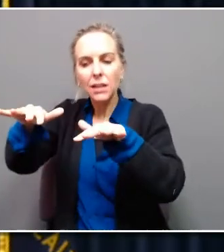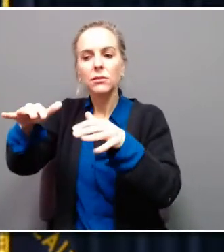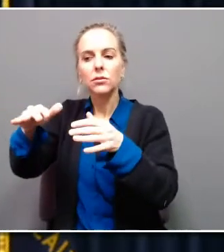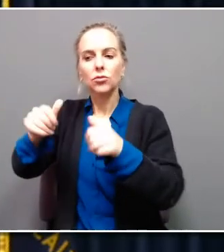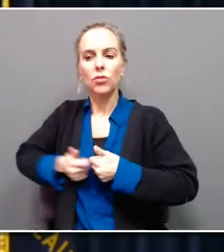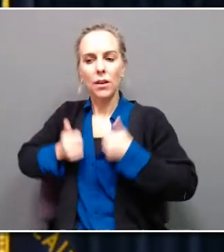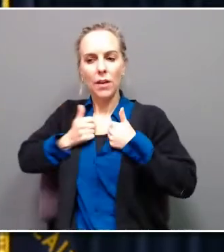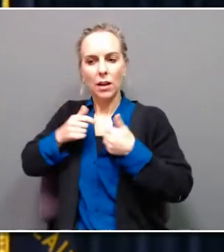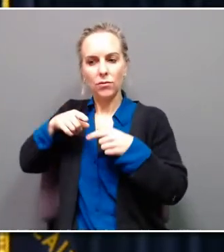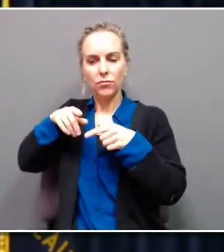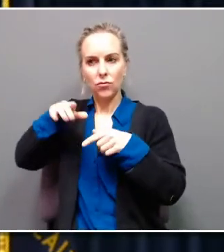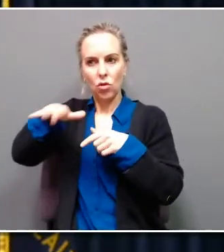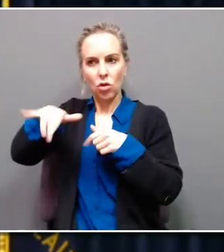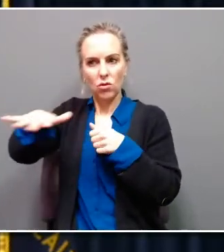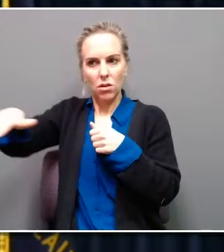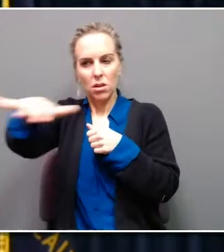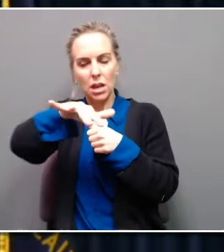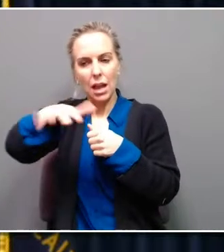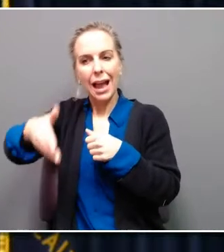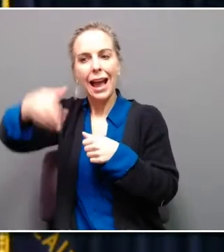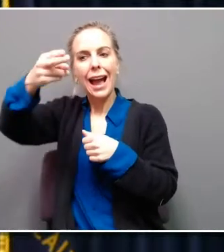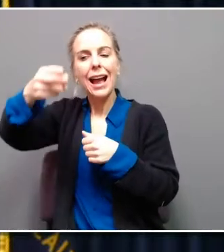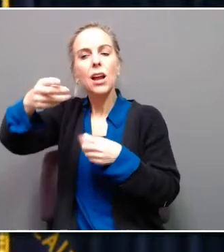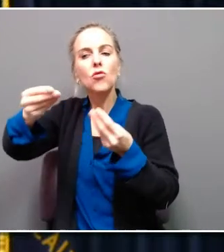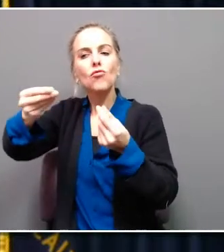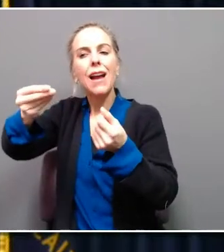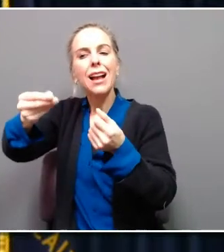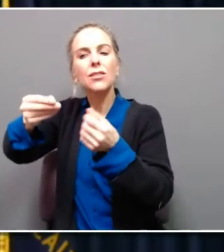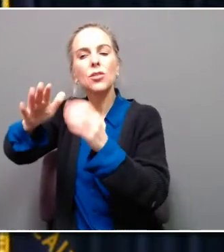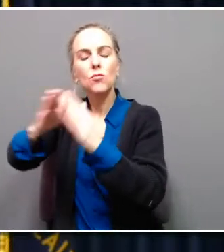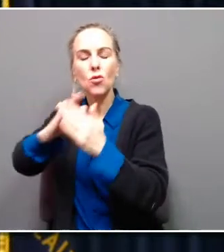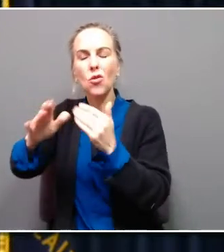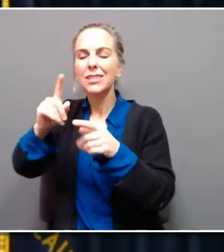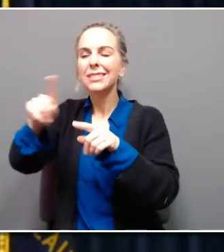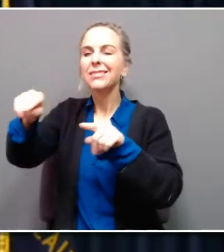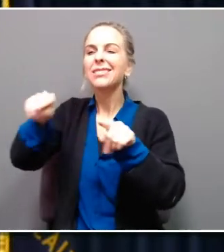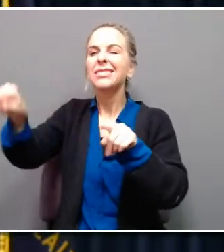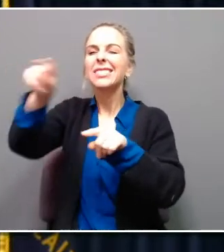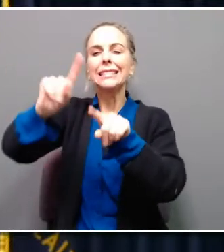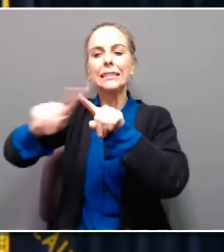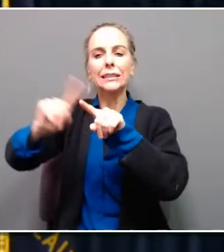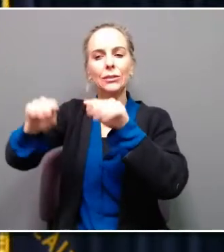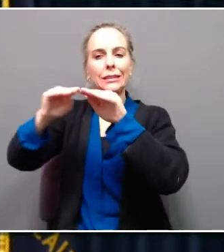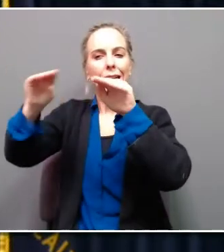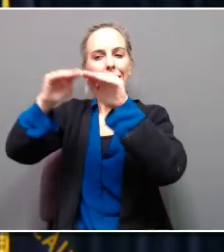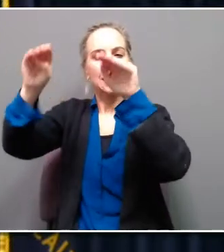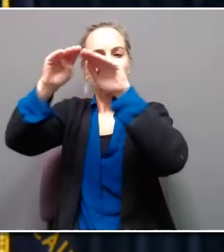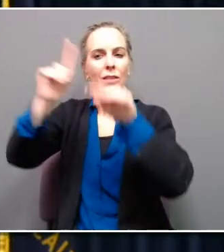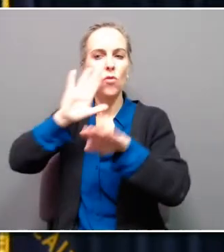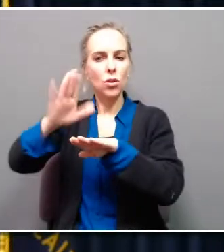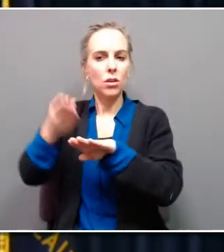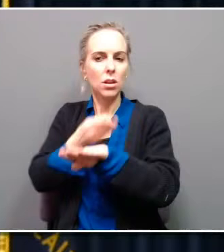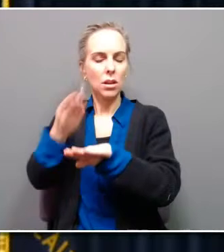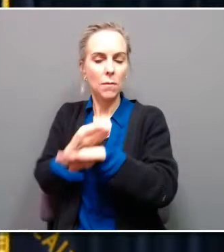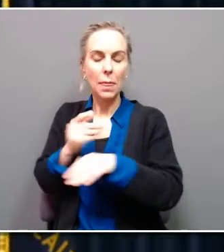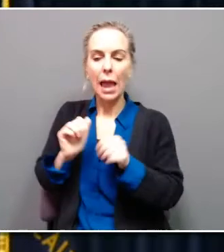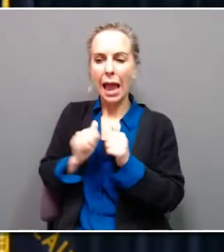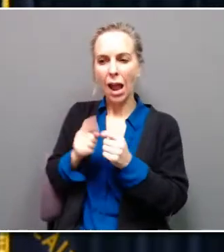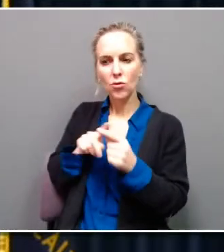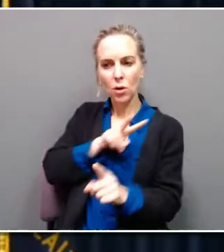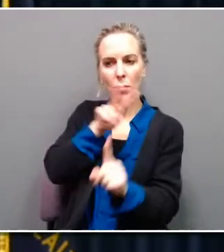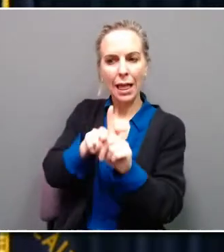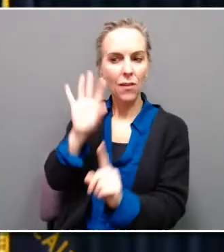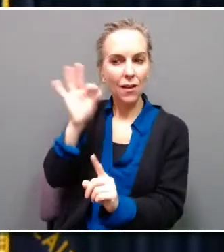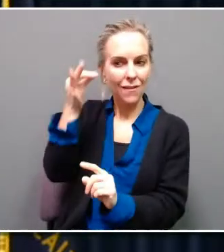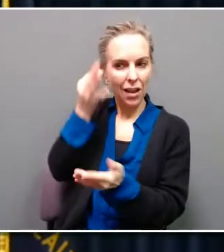communities. The 7 high ground sites are in various stages of preparation for building. To be eligible for federal funding, we